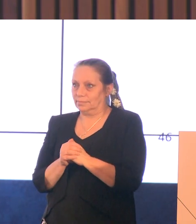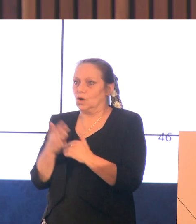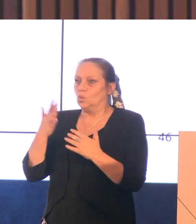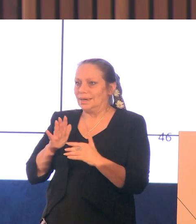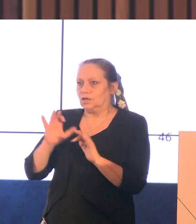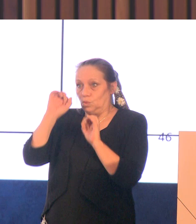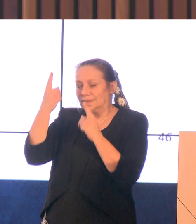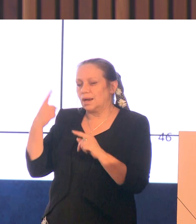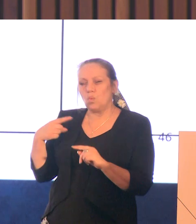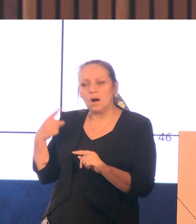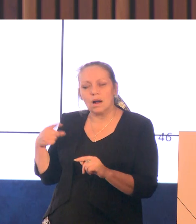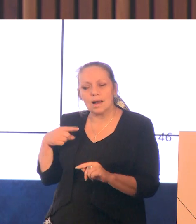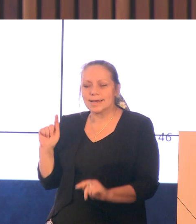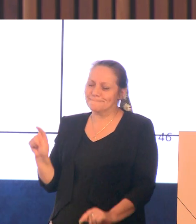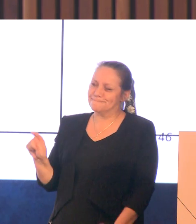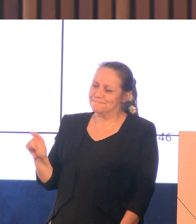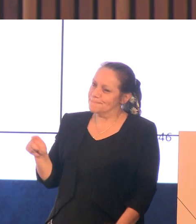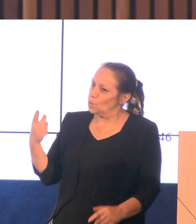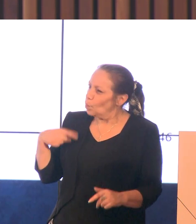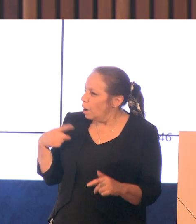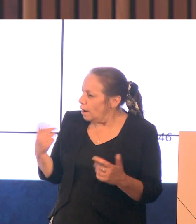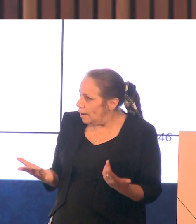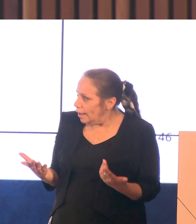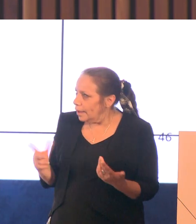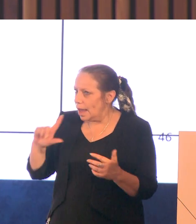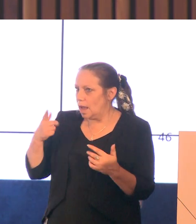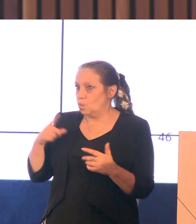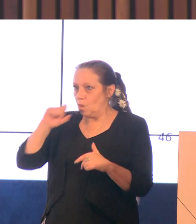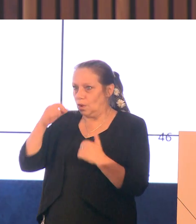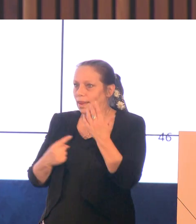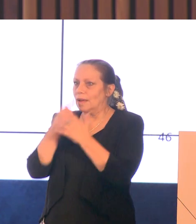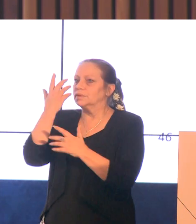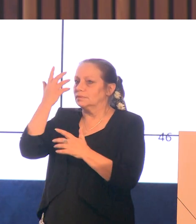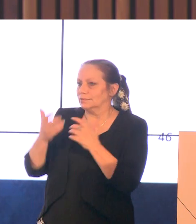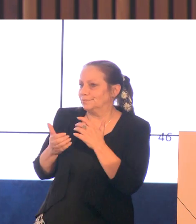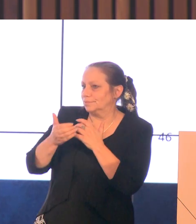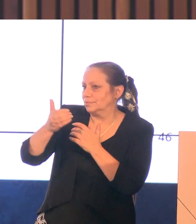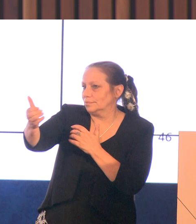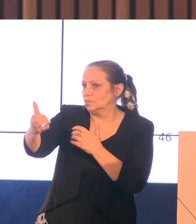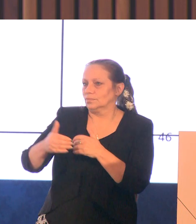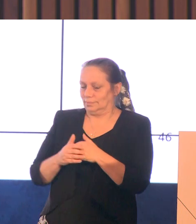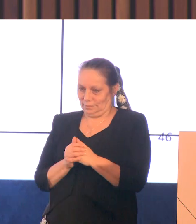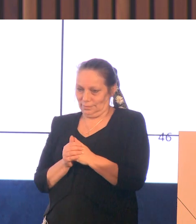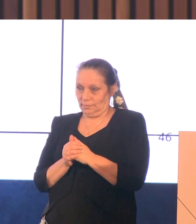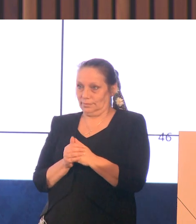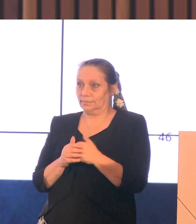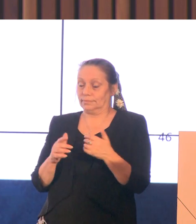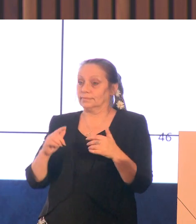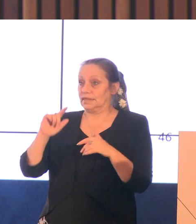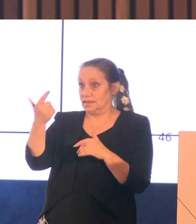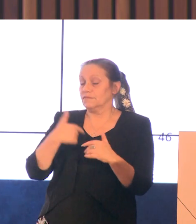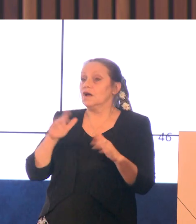to understand why that is the case and what's likely to happen to it going forward. Seventh, for